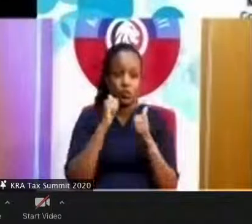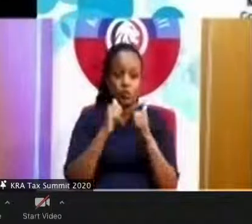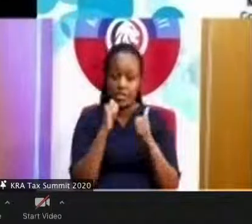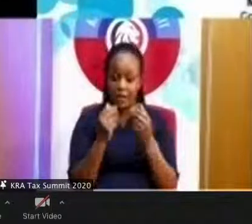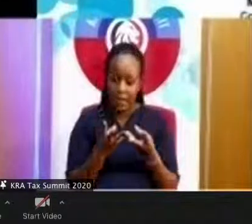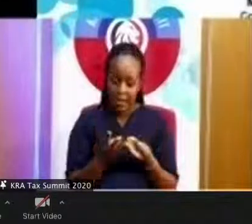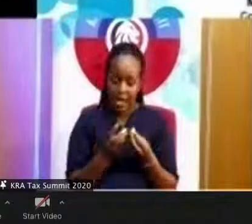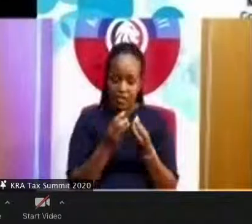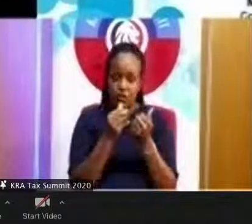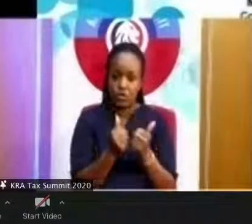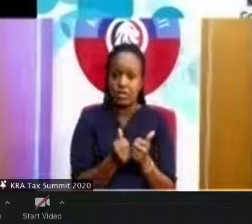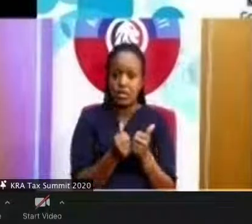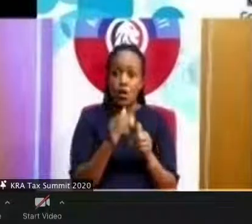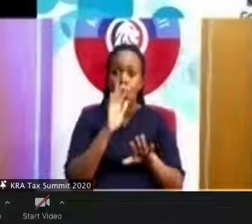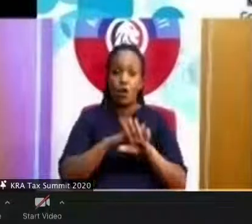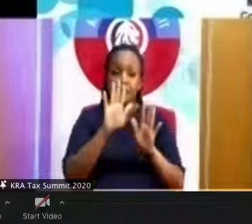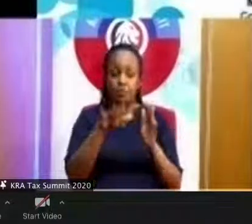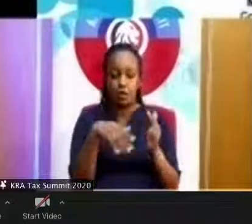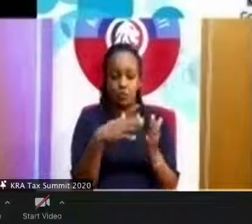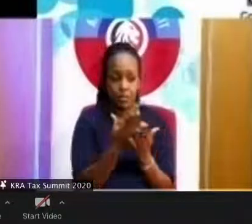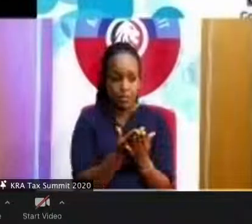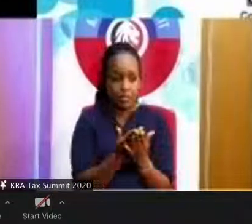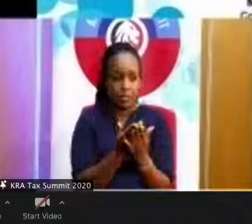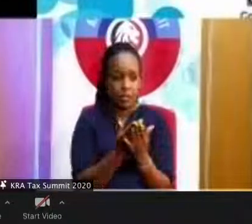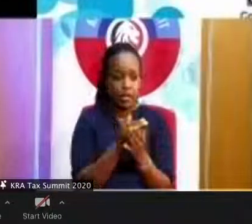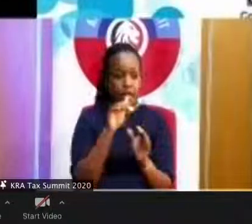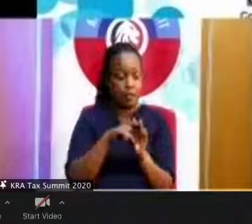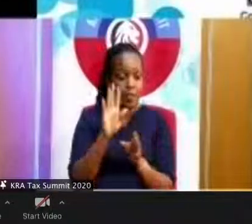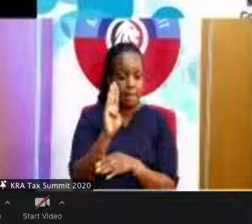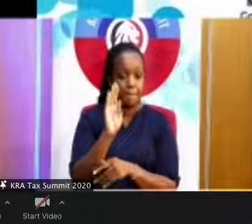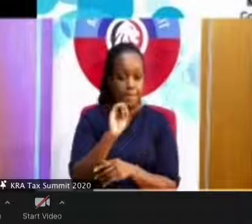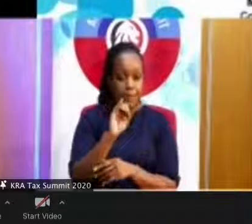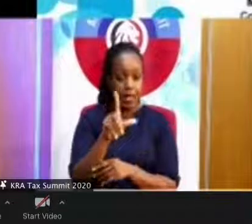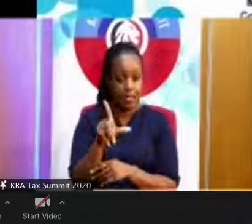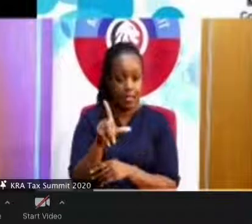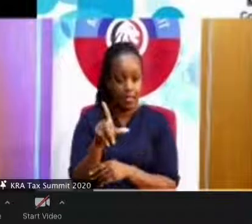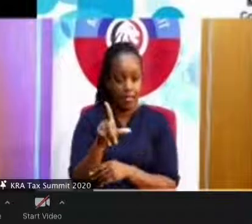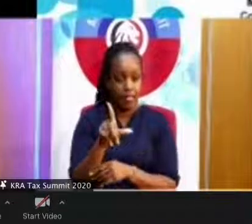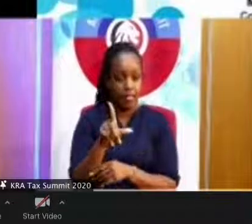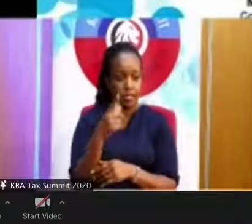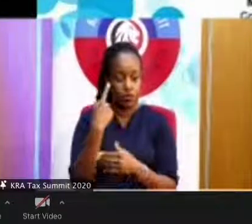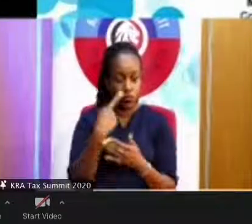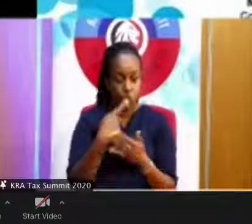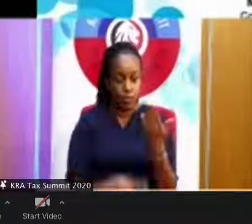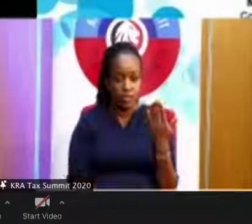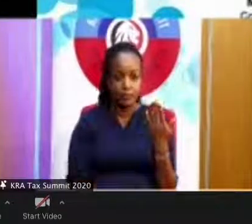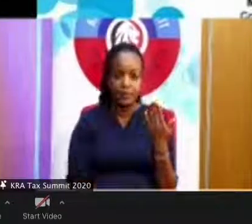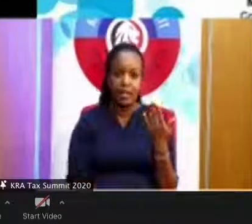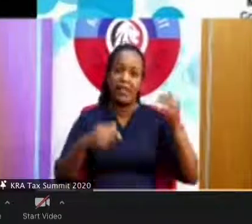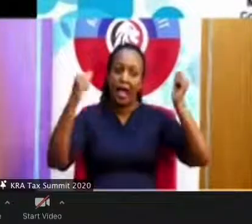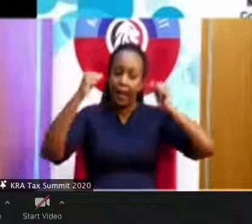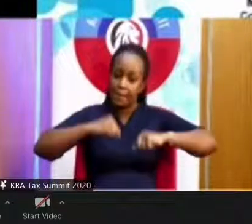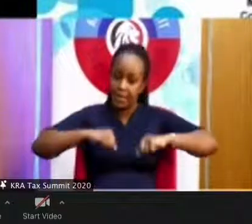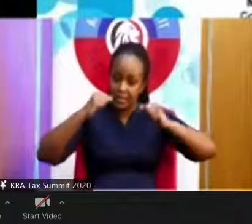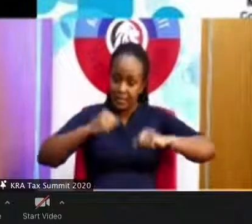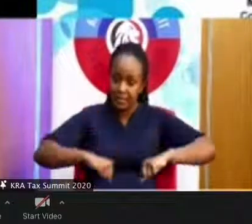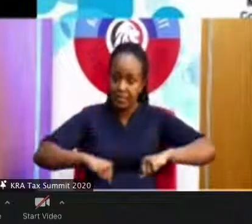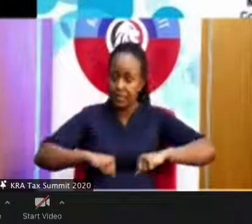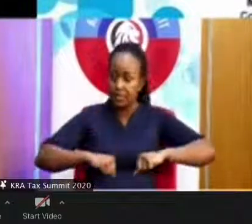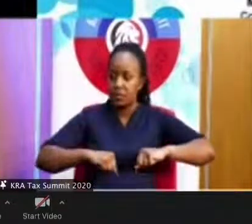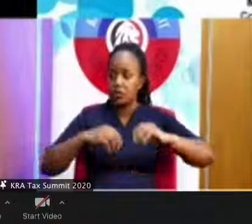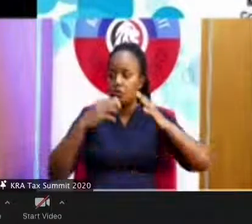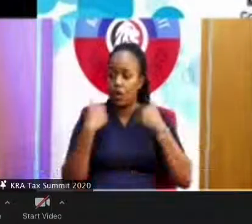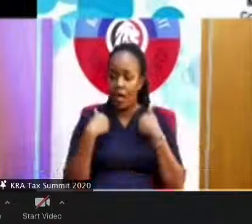the proposals in the bill is the ability of the Federal Inland Revenue